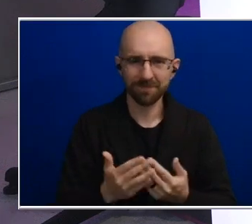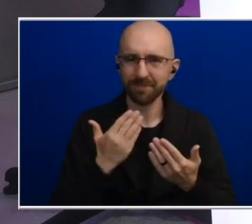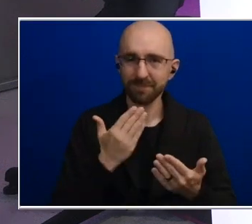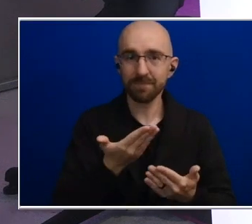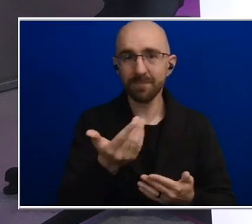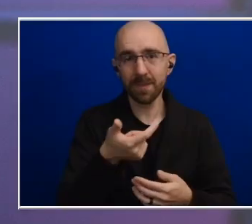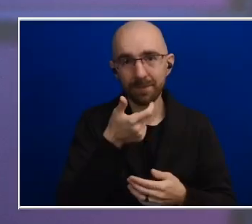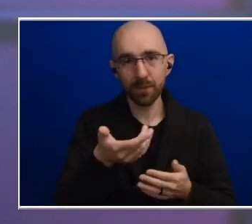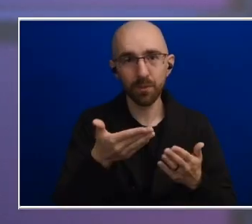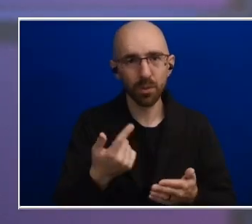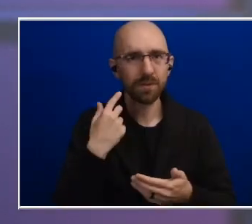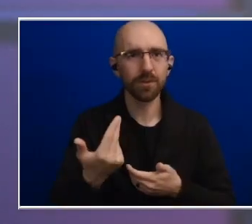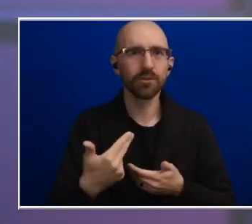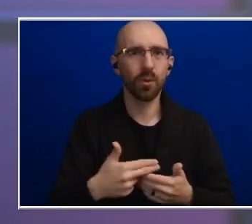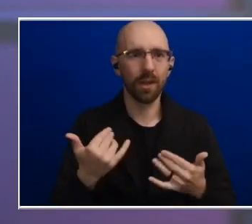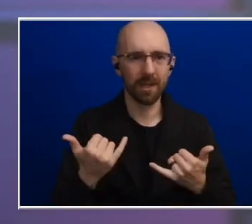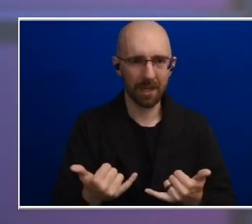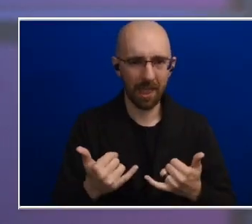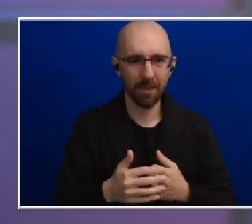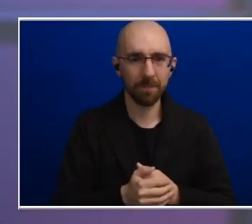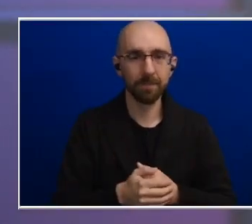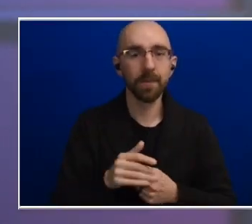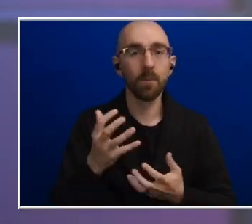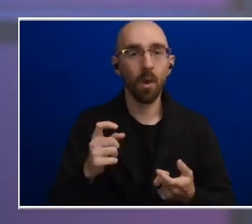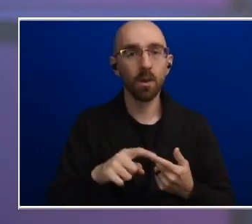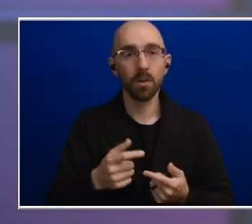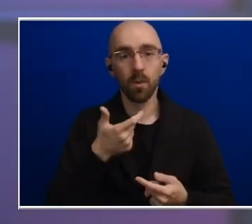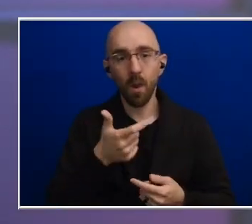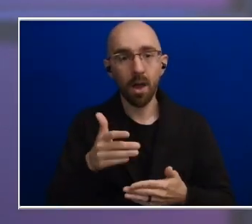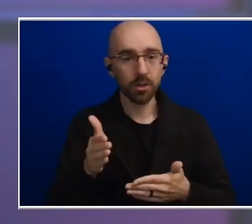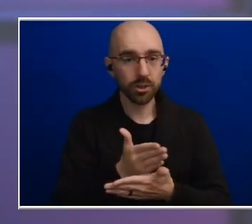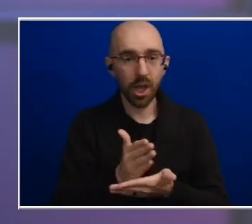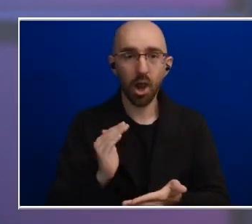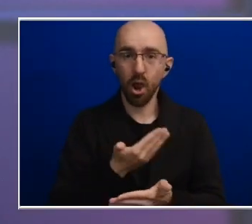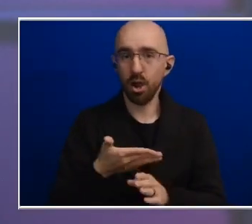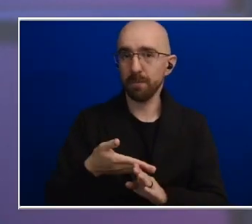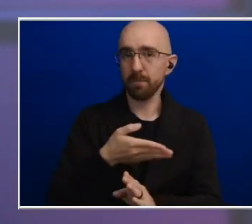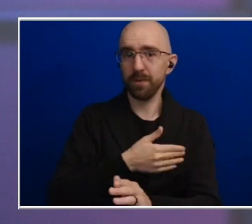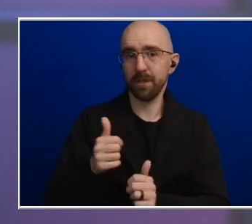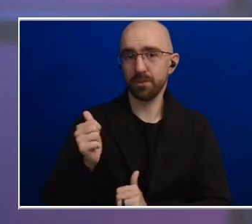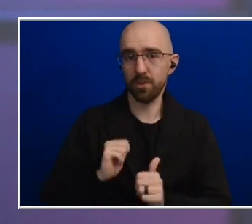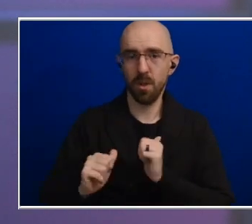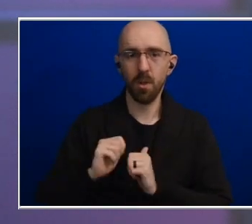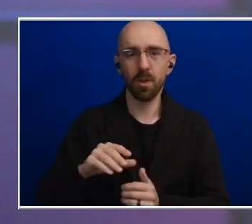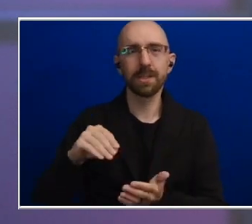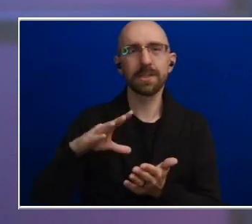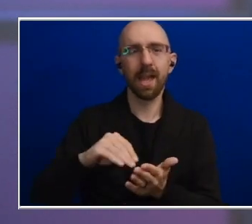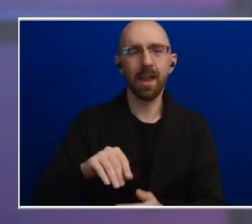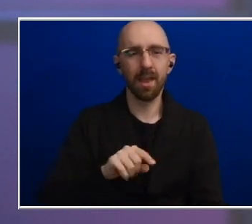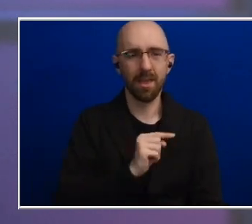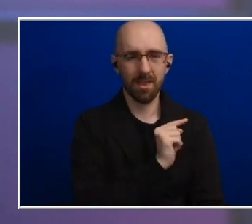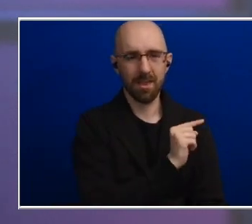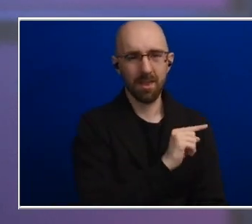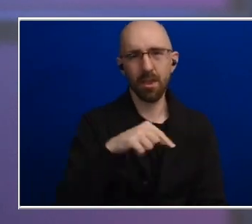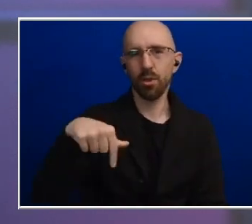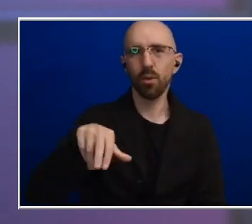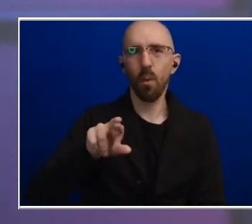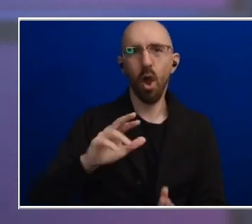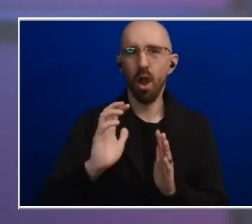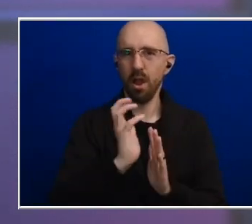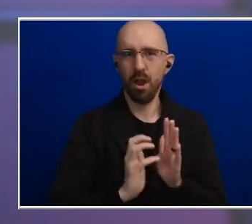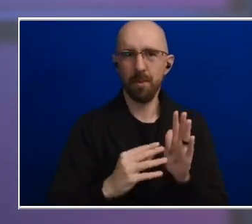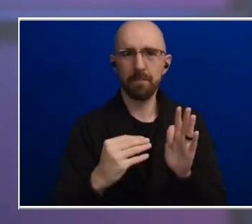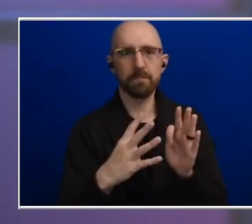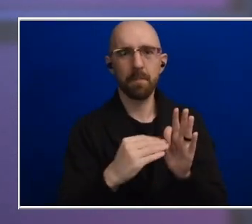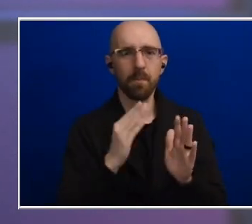being with us today. If you'd like to watch or share any one of our previous episodes, just scan the QR code on your screen. It'll take you to links of